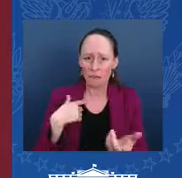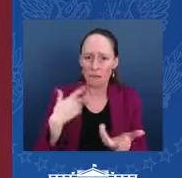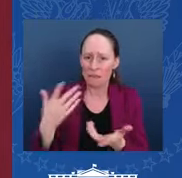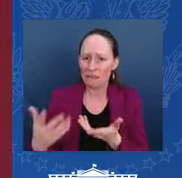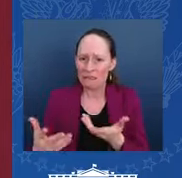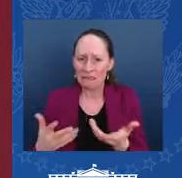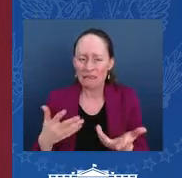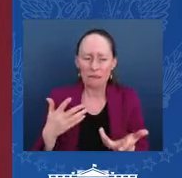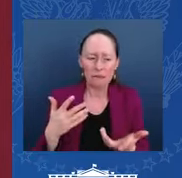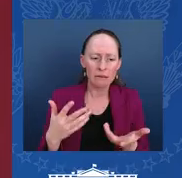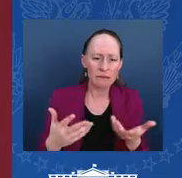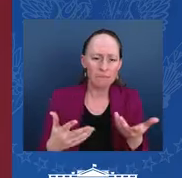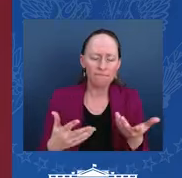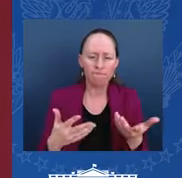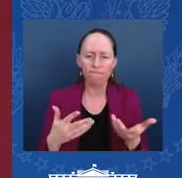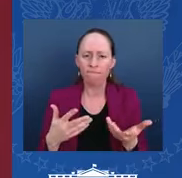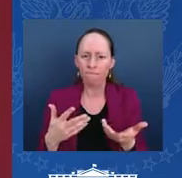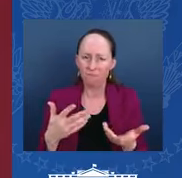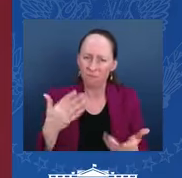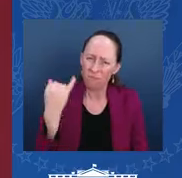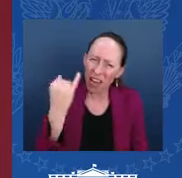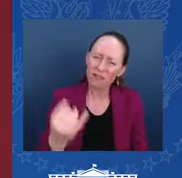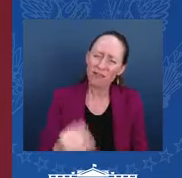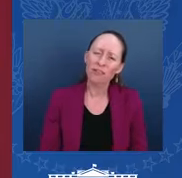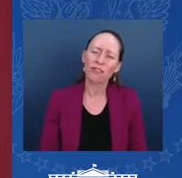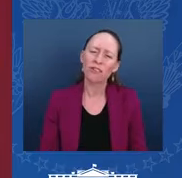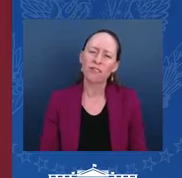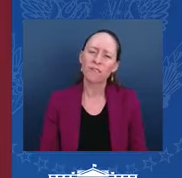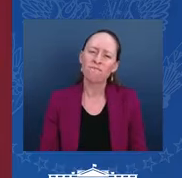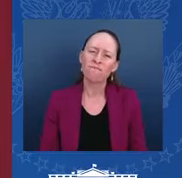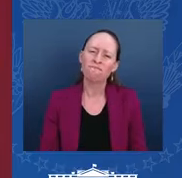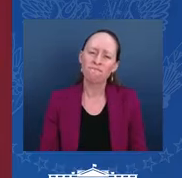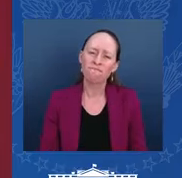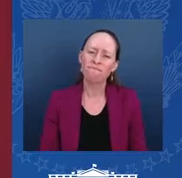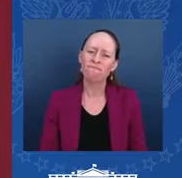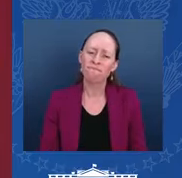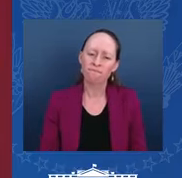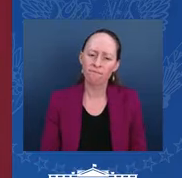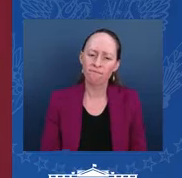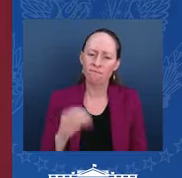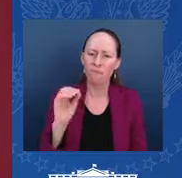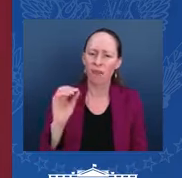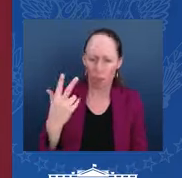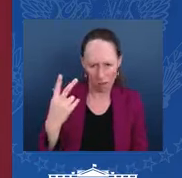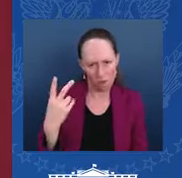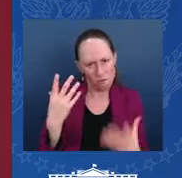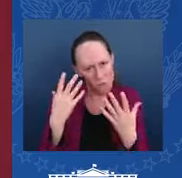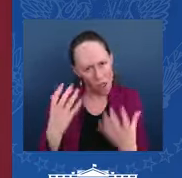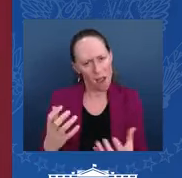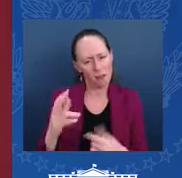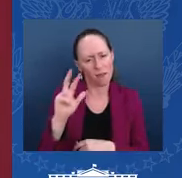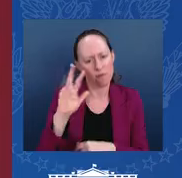But Kamala and I wanted $35 insulin for everyone, not just seniors, for everybody.